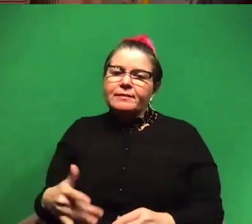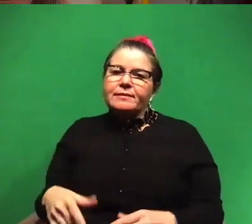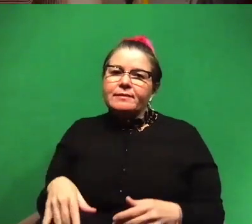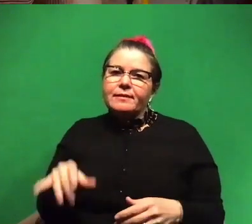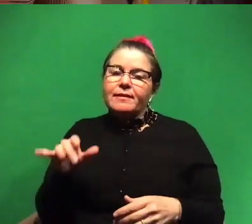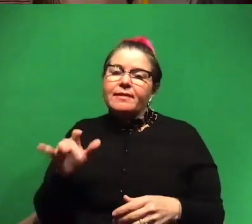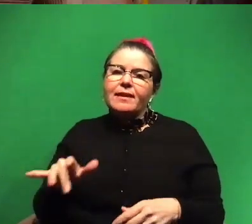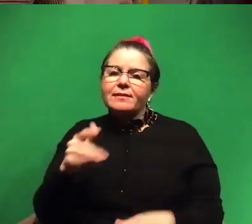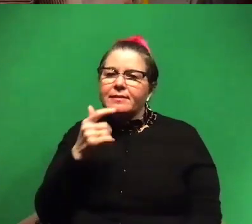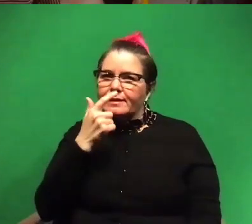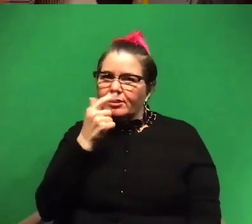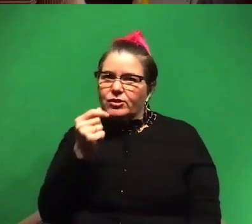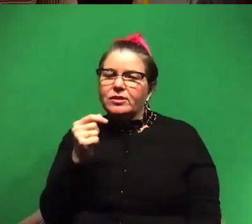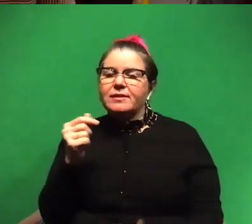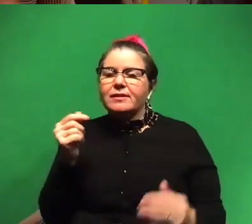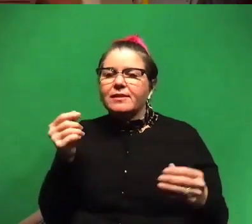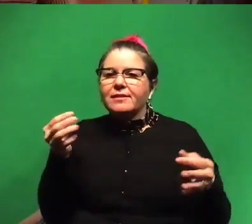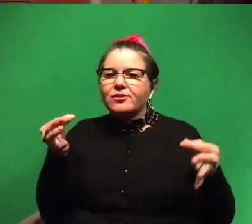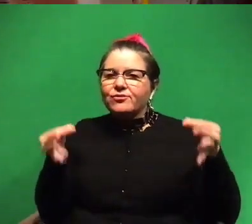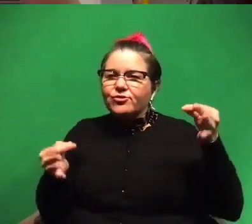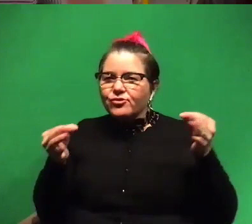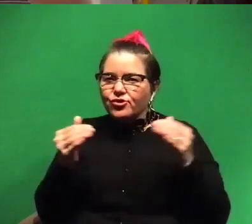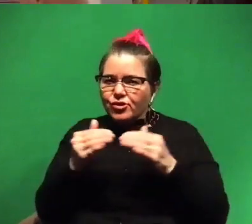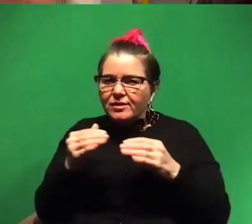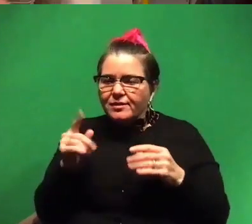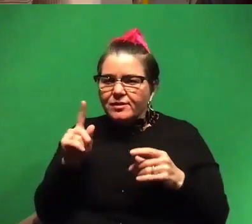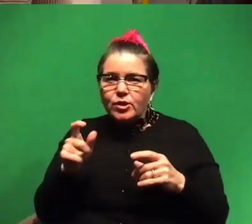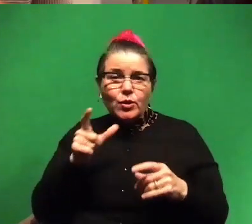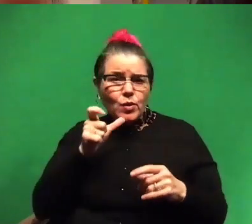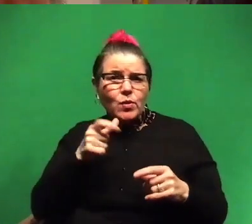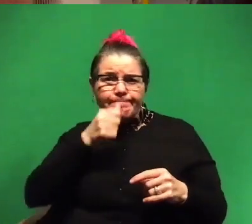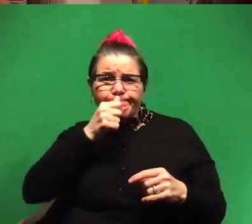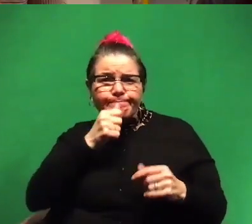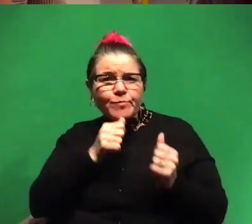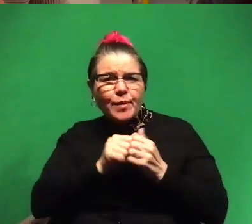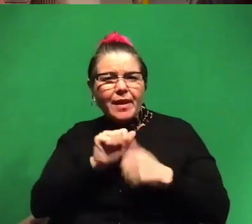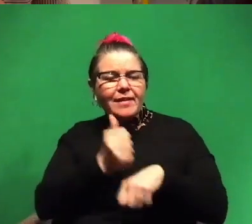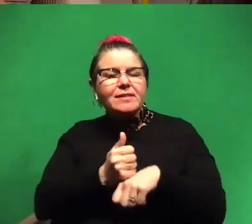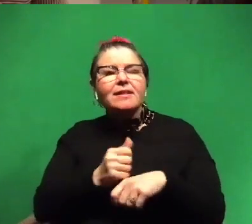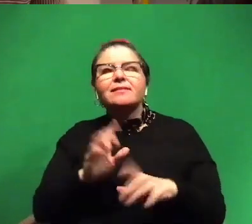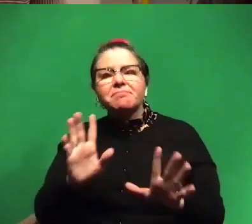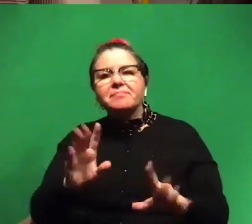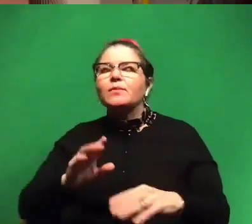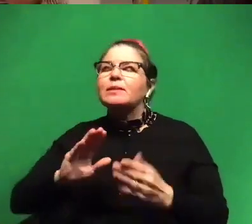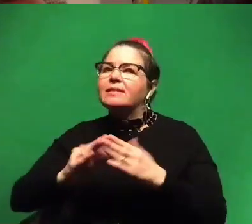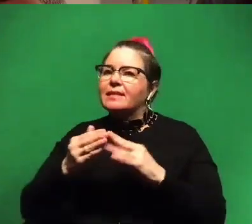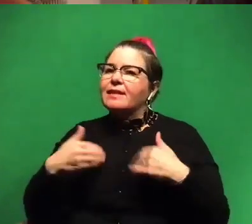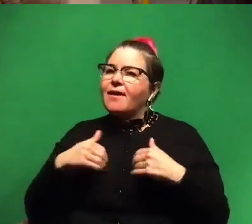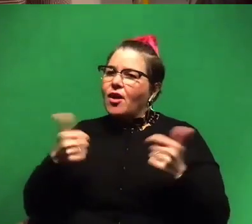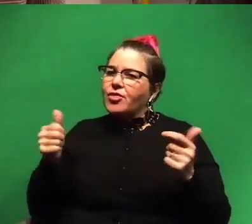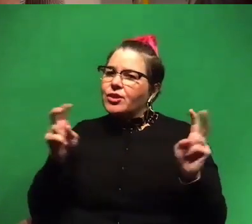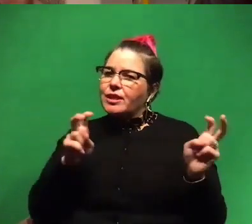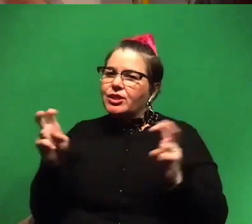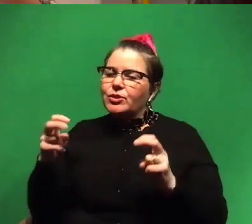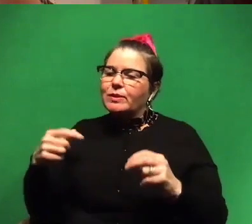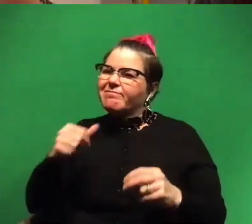an interesting justice question as well, as who has to deal with these kinds of sites. But with cities, there's a lot of other issues that I'm not